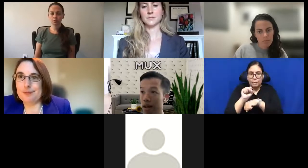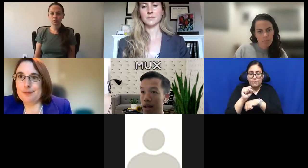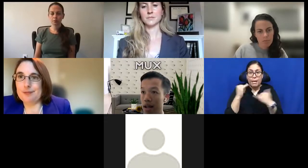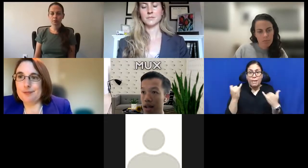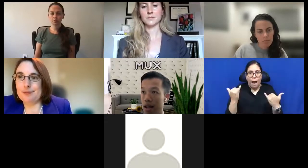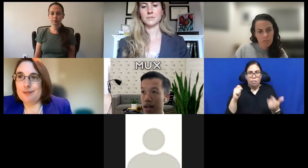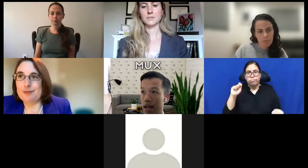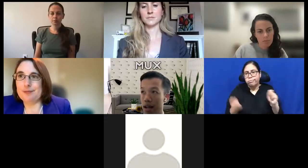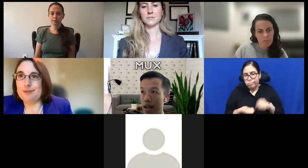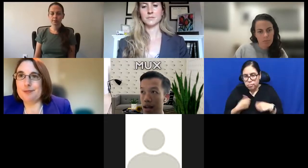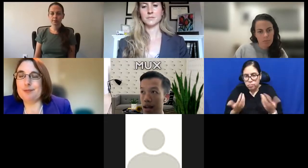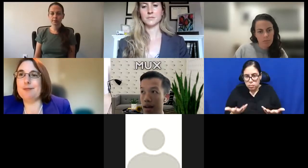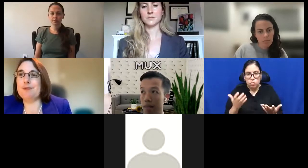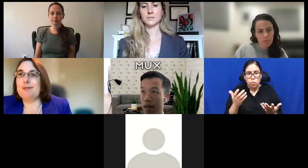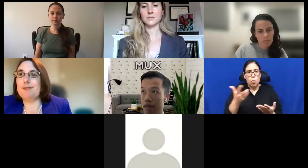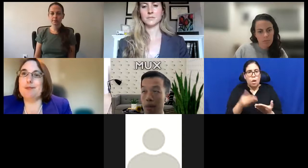of